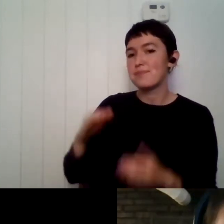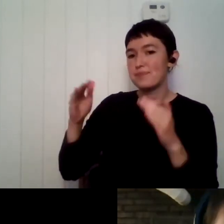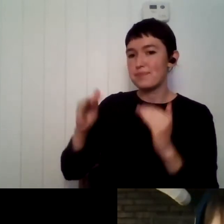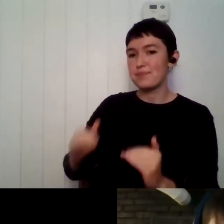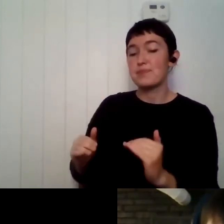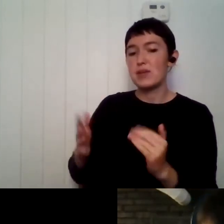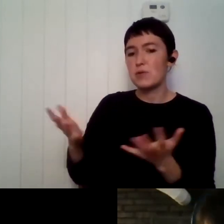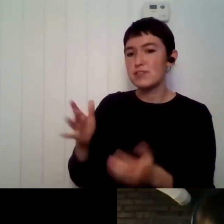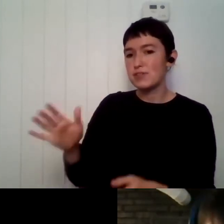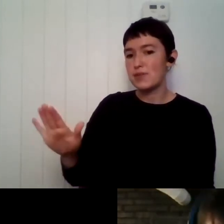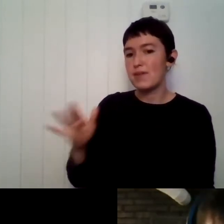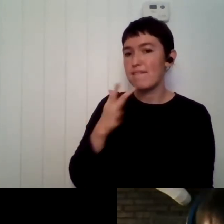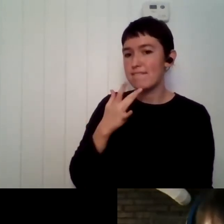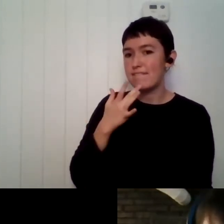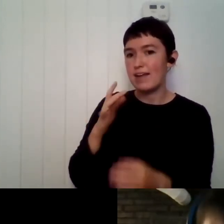to?